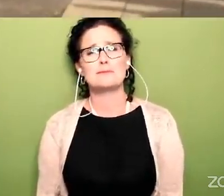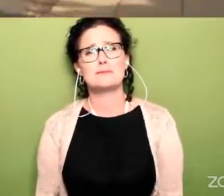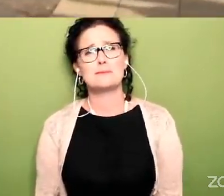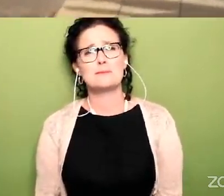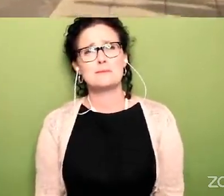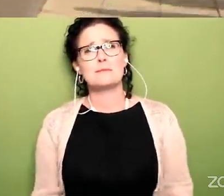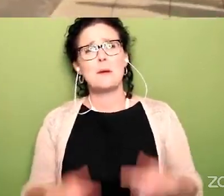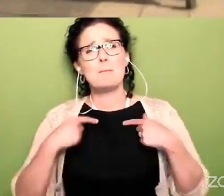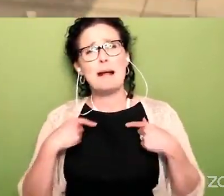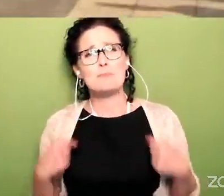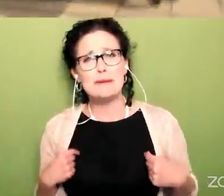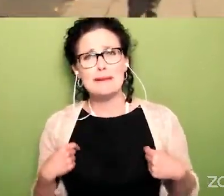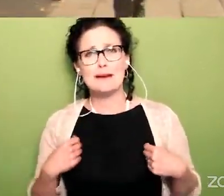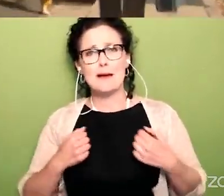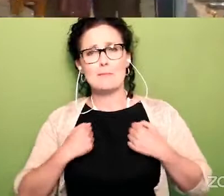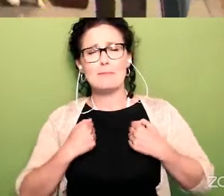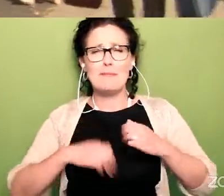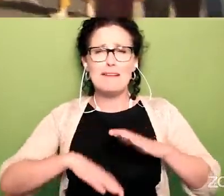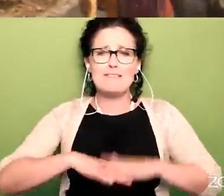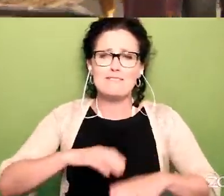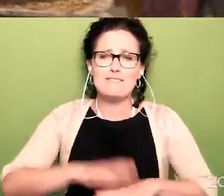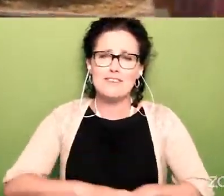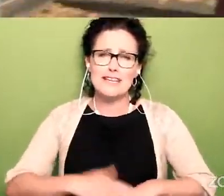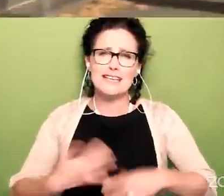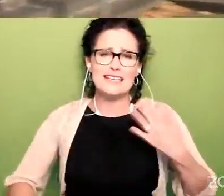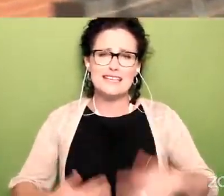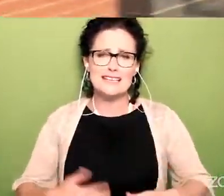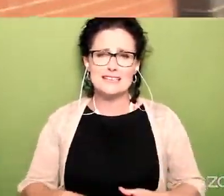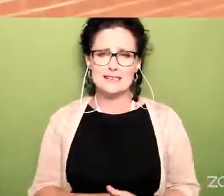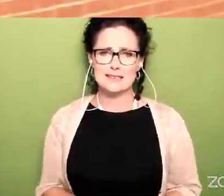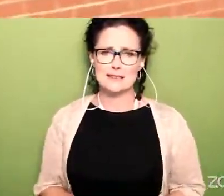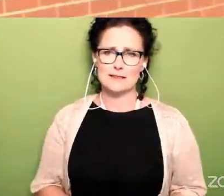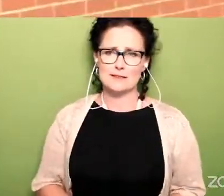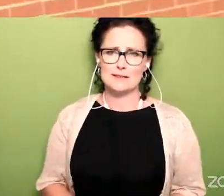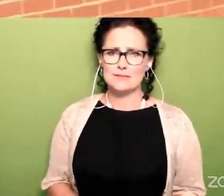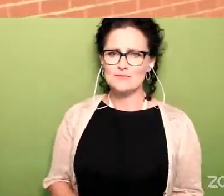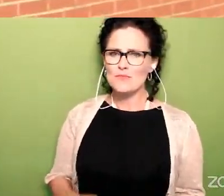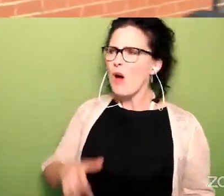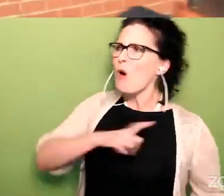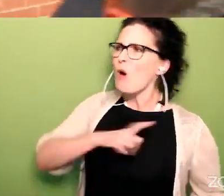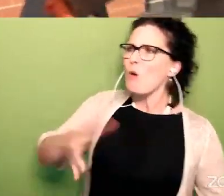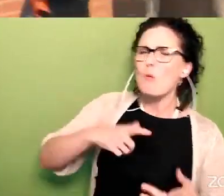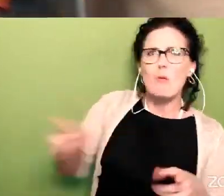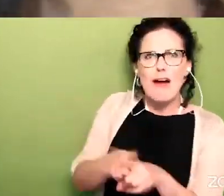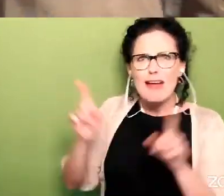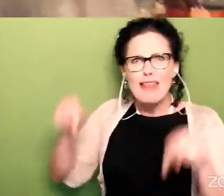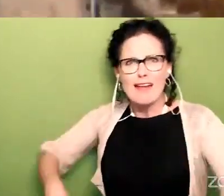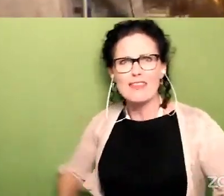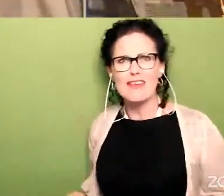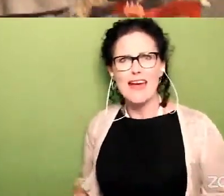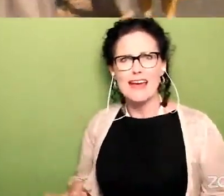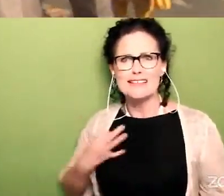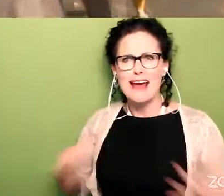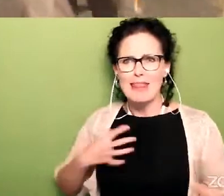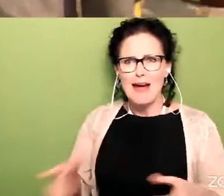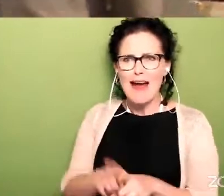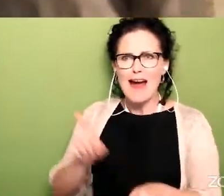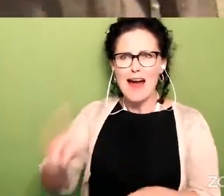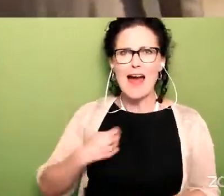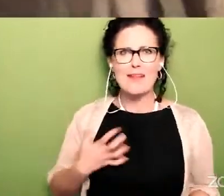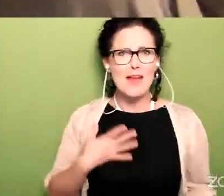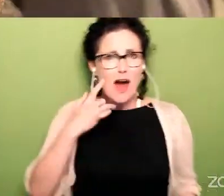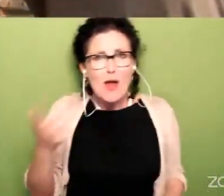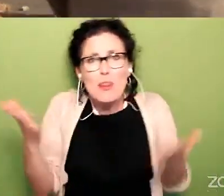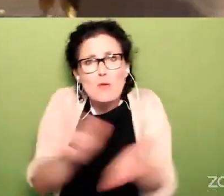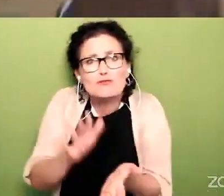Well, you go back in then if you're so bothered. No, Susie, please, Susie. Hello? We are trying to find Ruby Muddy. But of course there is. This